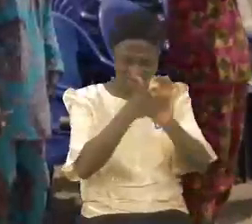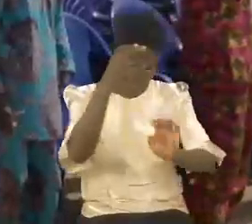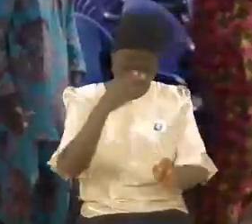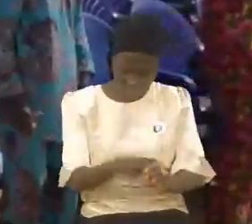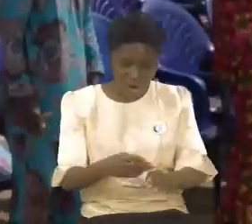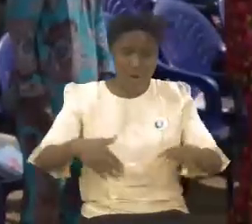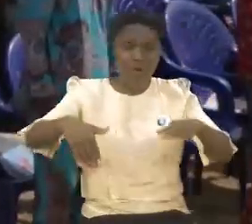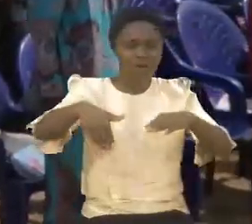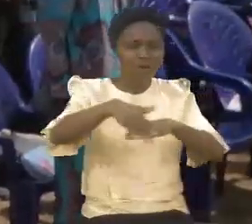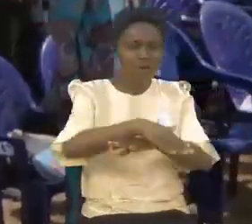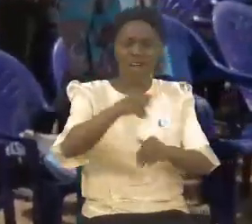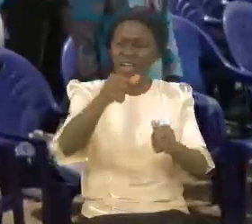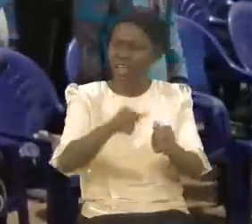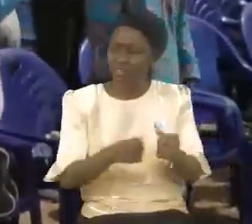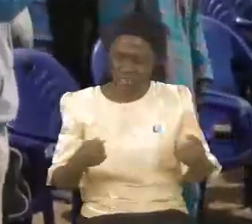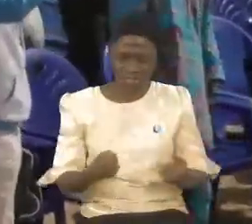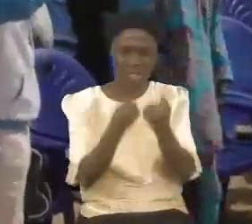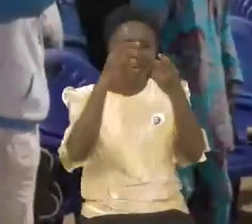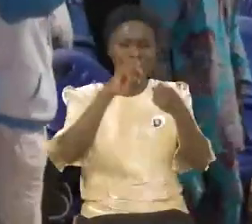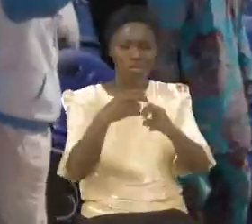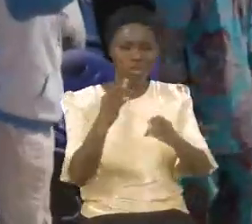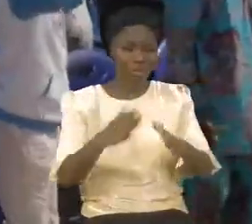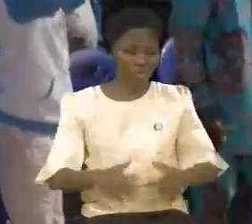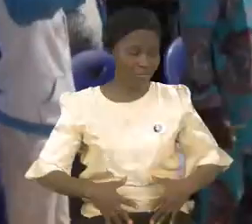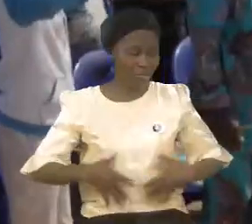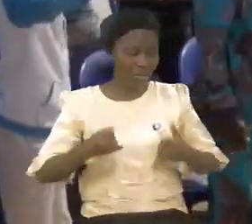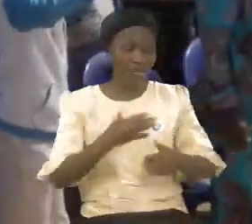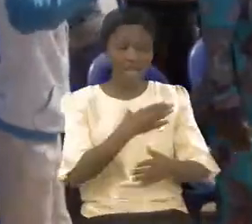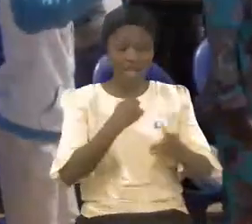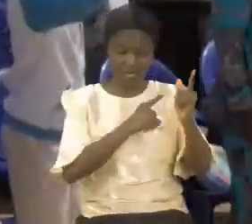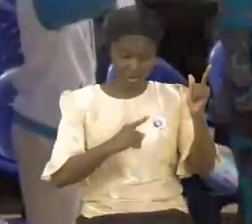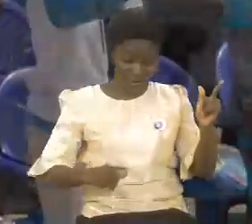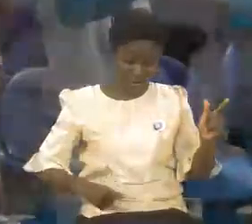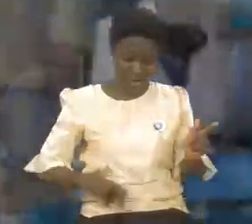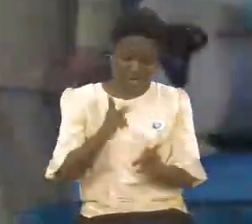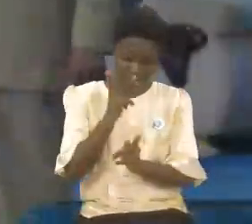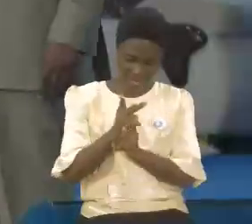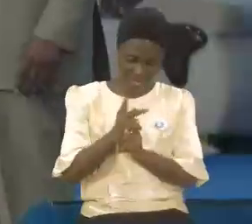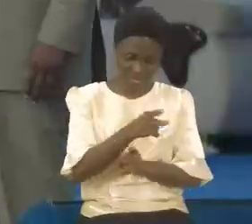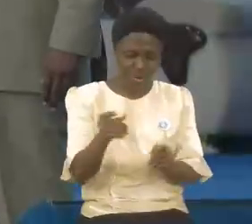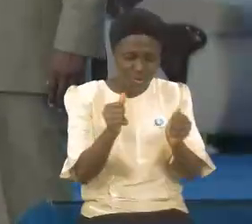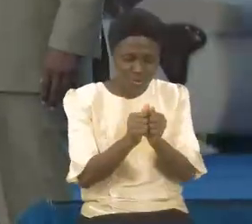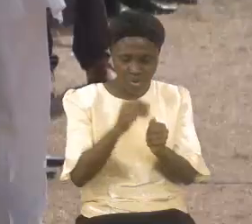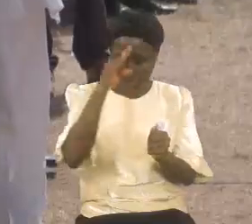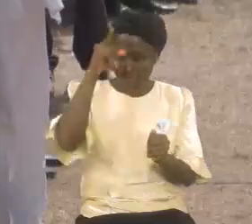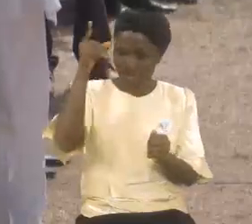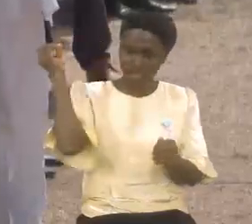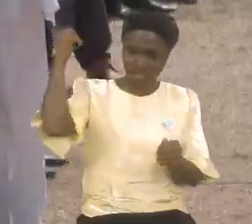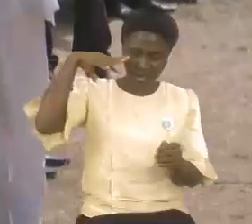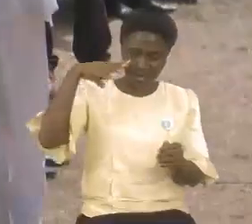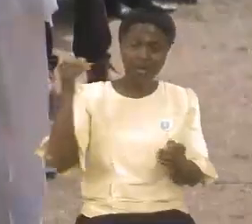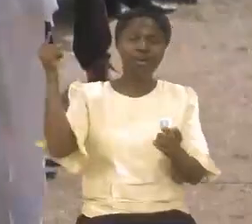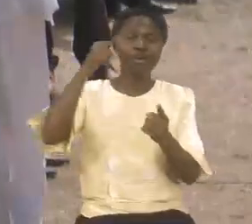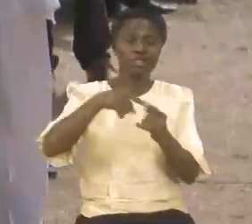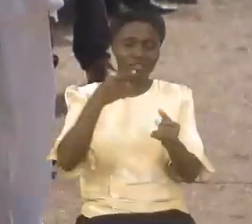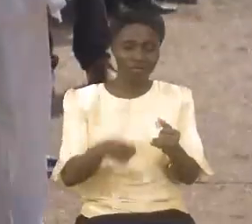over every challenge of life, and the Lord preserve you with his grace until the final day. And the